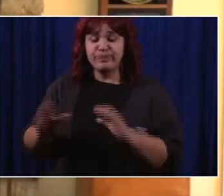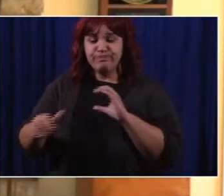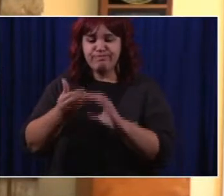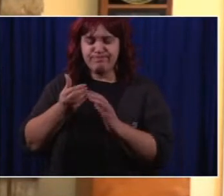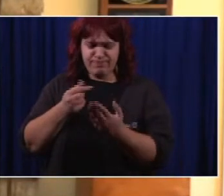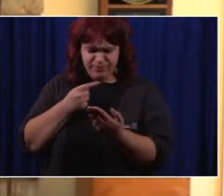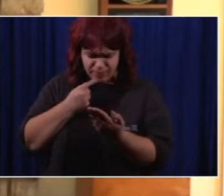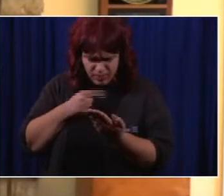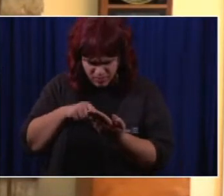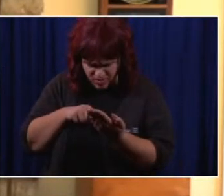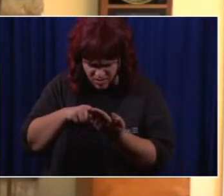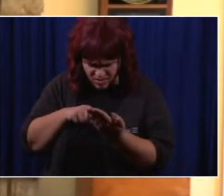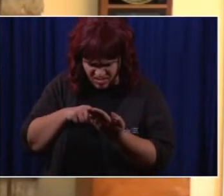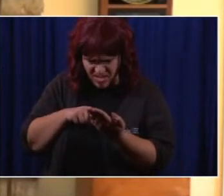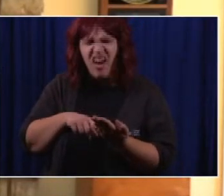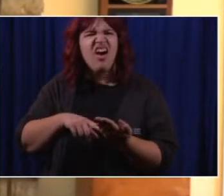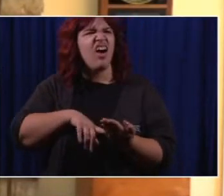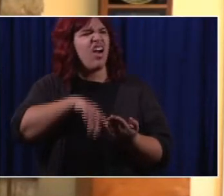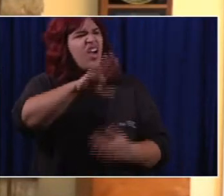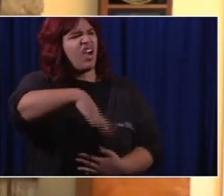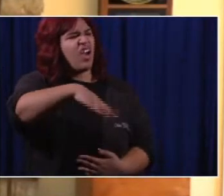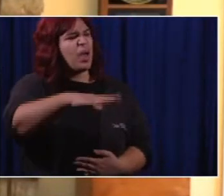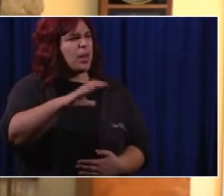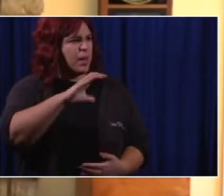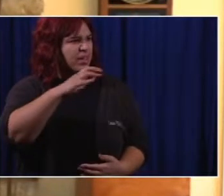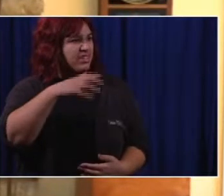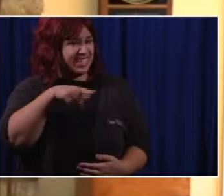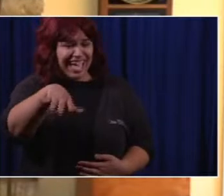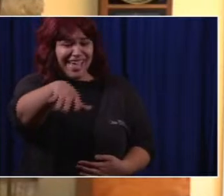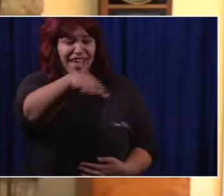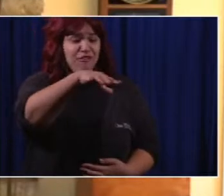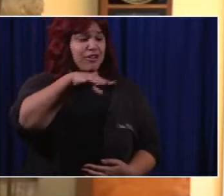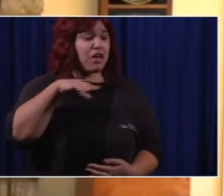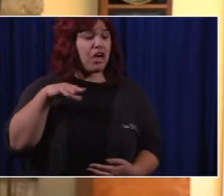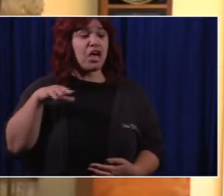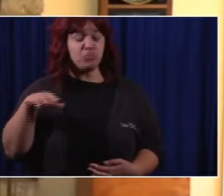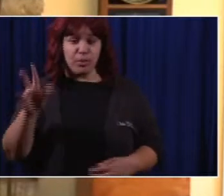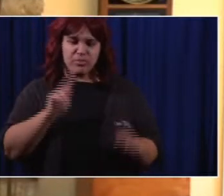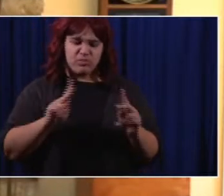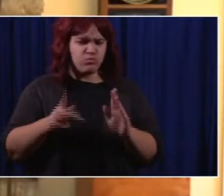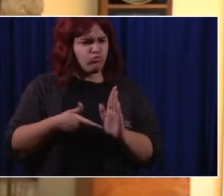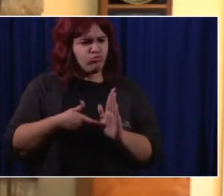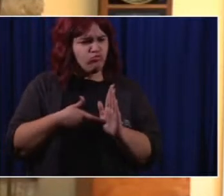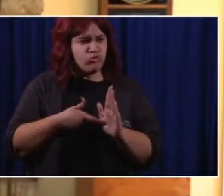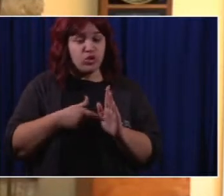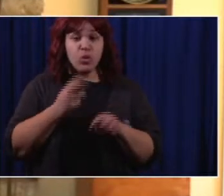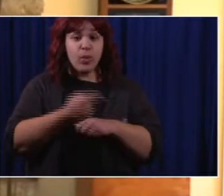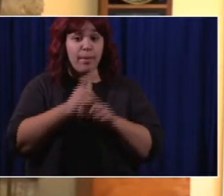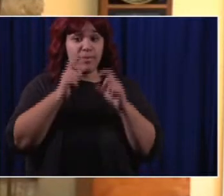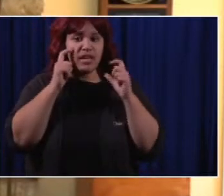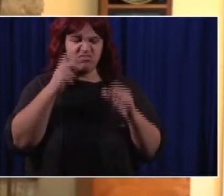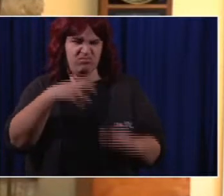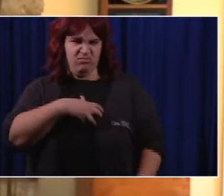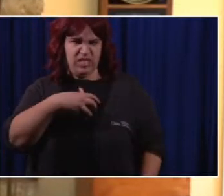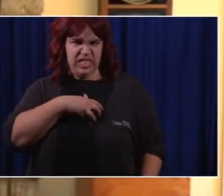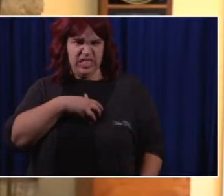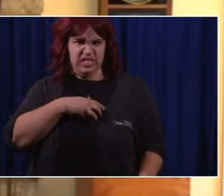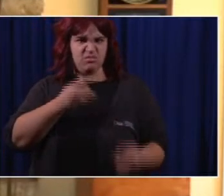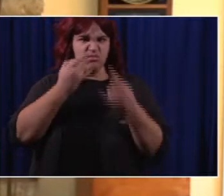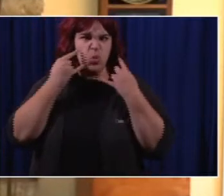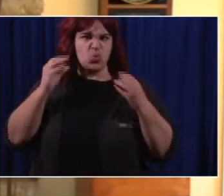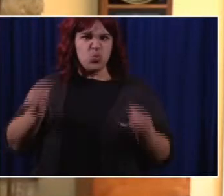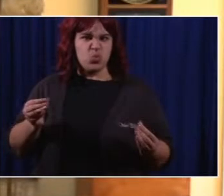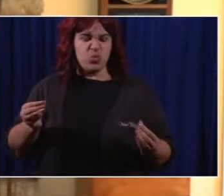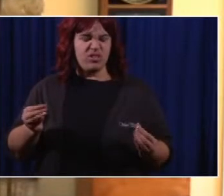police officers not wearing masks in areas where everyone else is required to. They've asked these officers why they aren't, to which